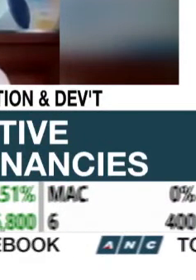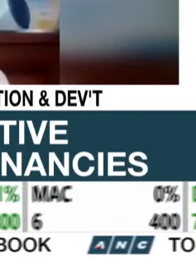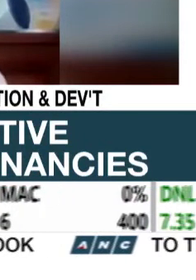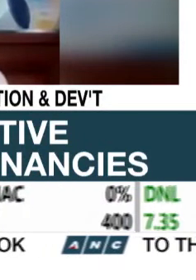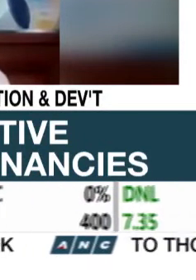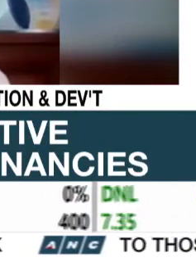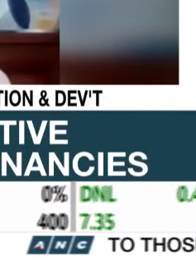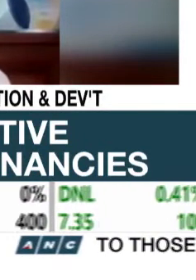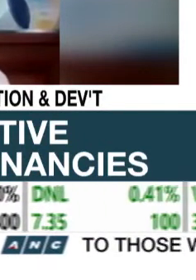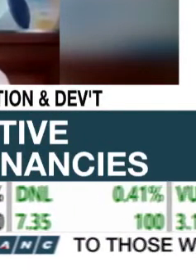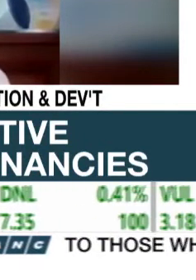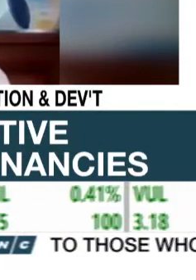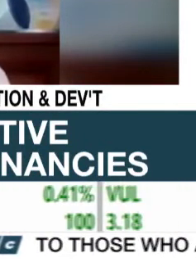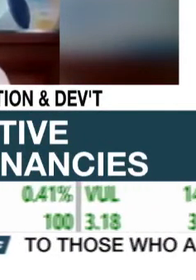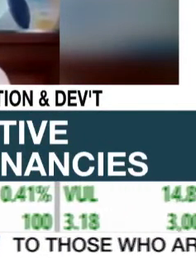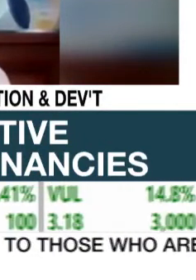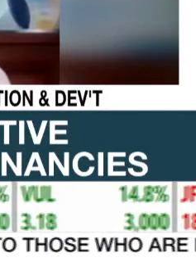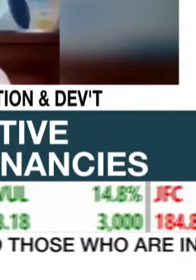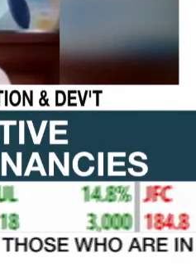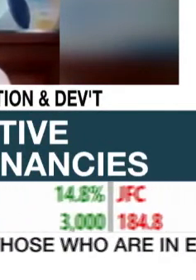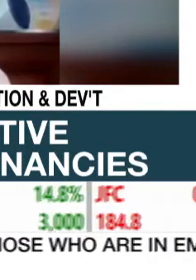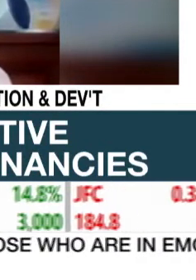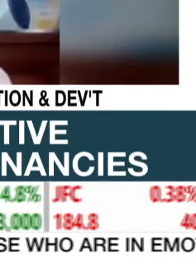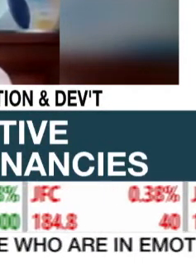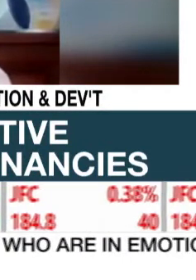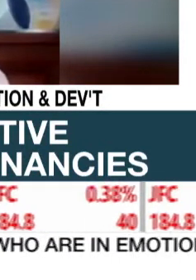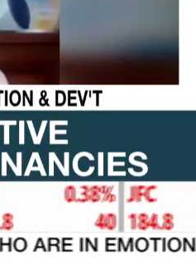around 2013